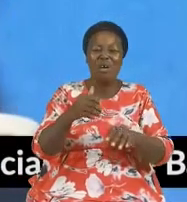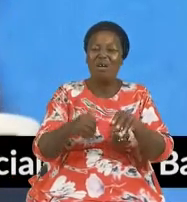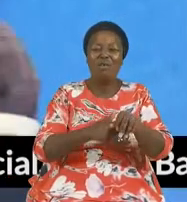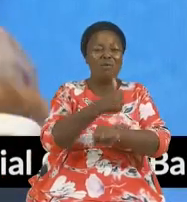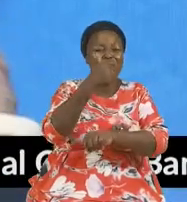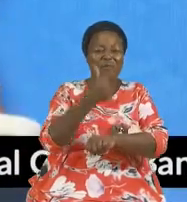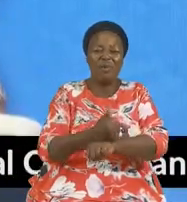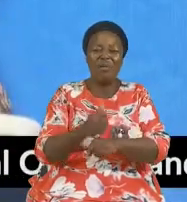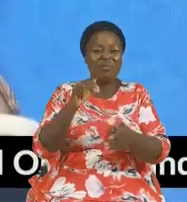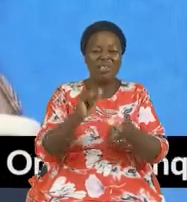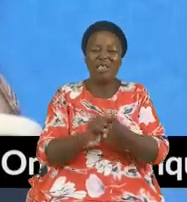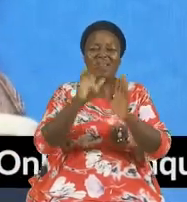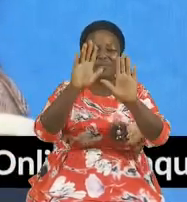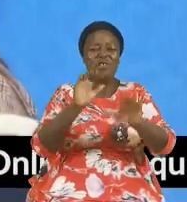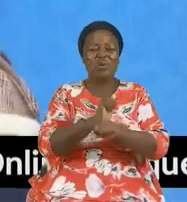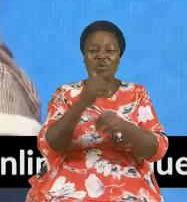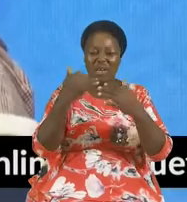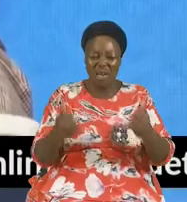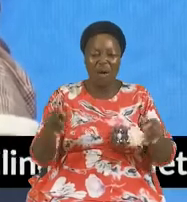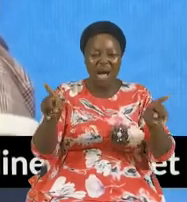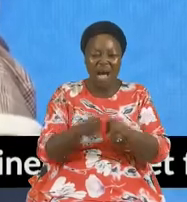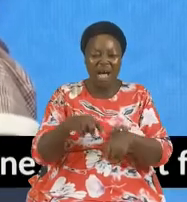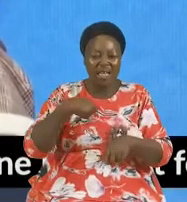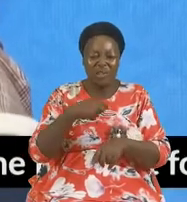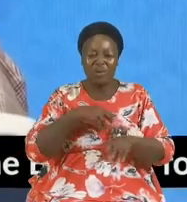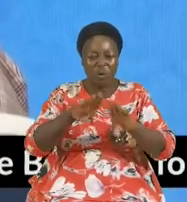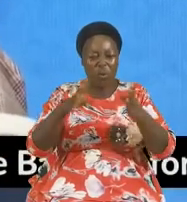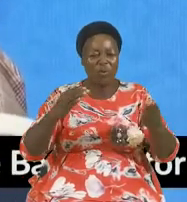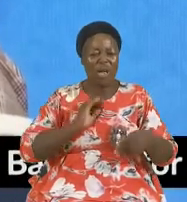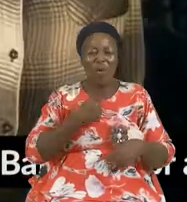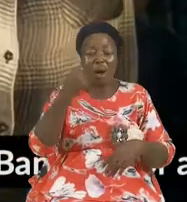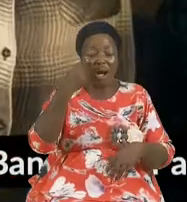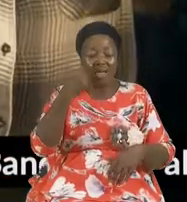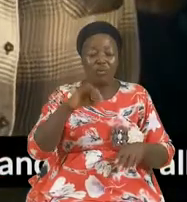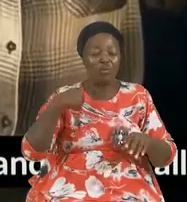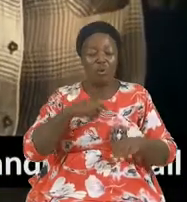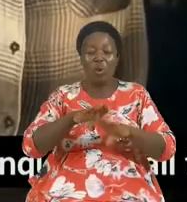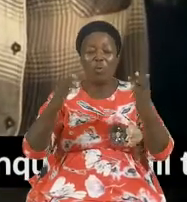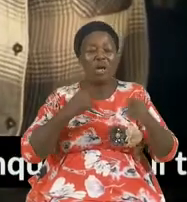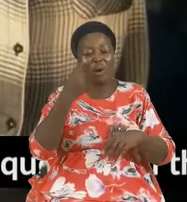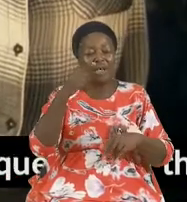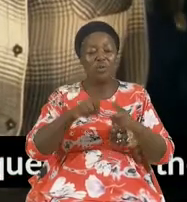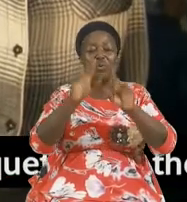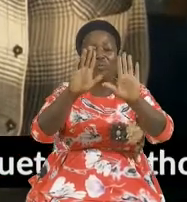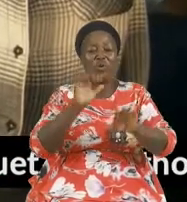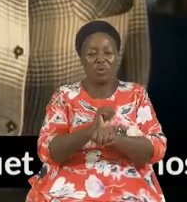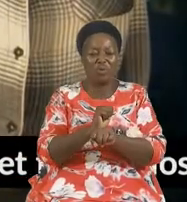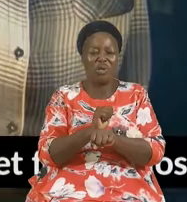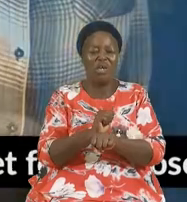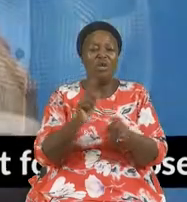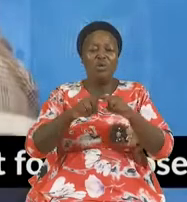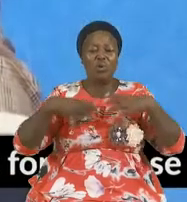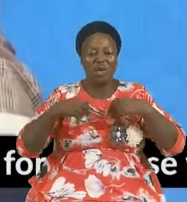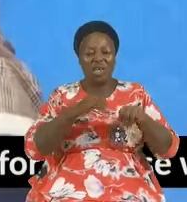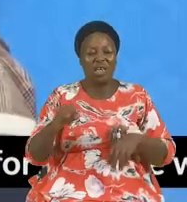your miracle upon all of them. Confirm that miracle now. As we open our eyes, we